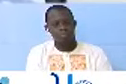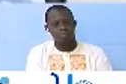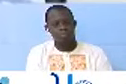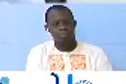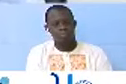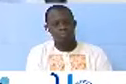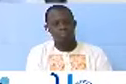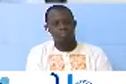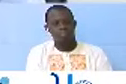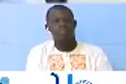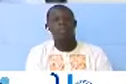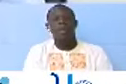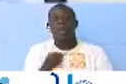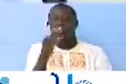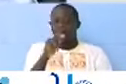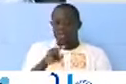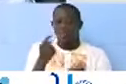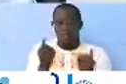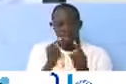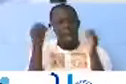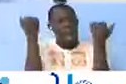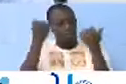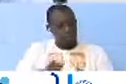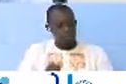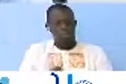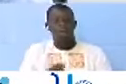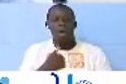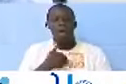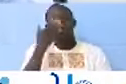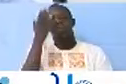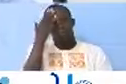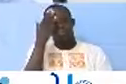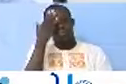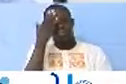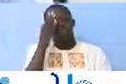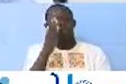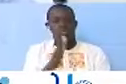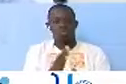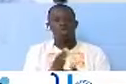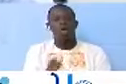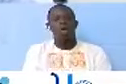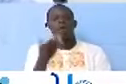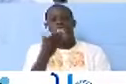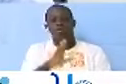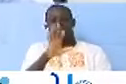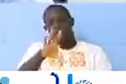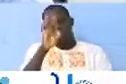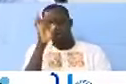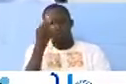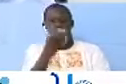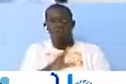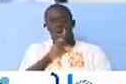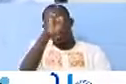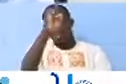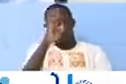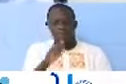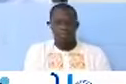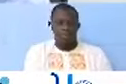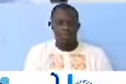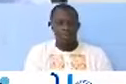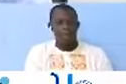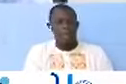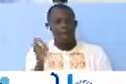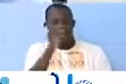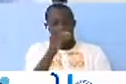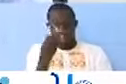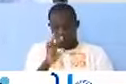ko ala kidiel. If that happens also, I'll know that it is a decision by Allah. Ni man ku ko kudela.